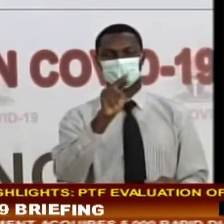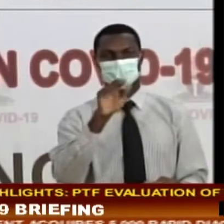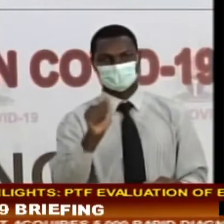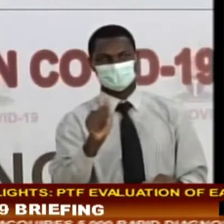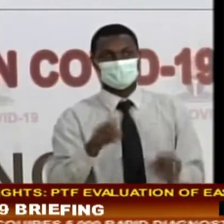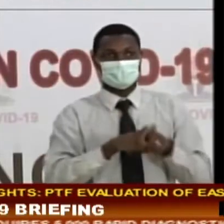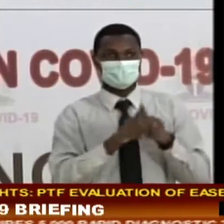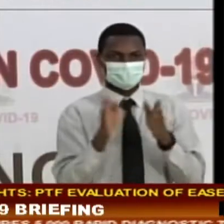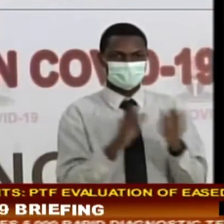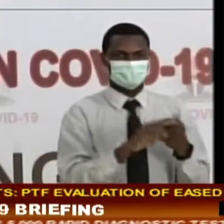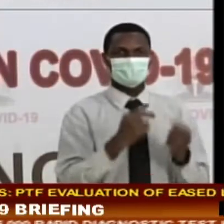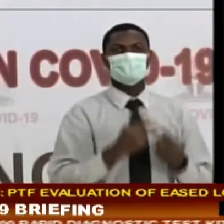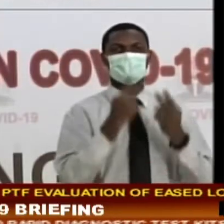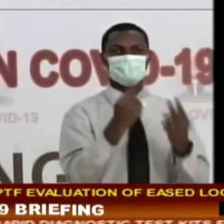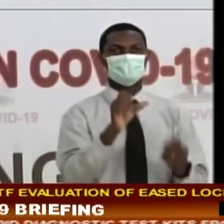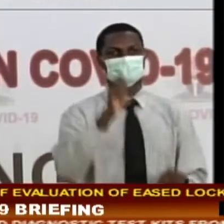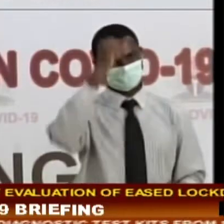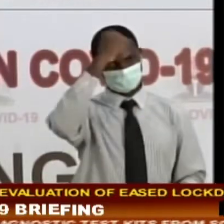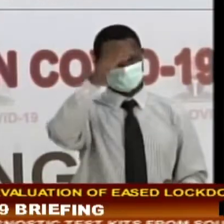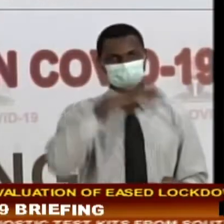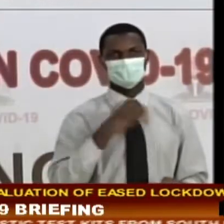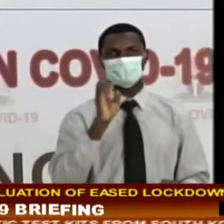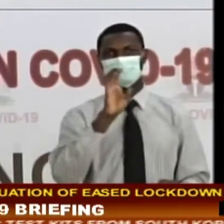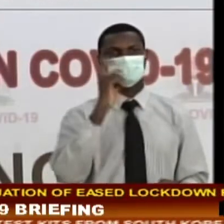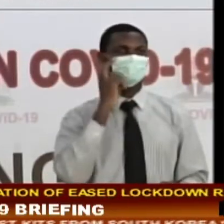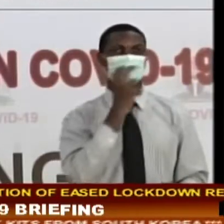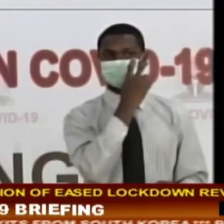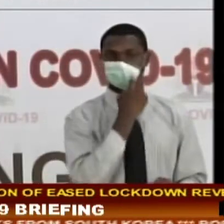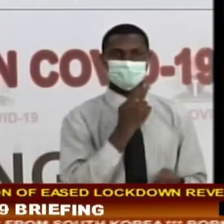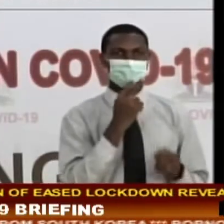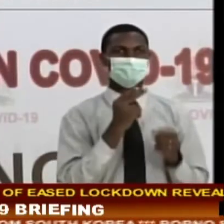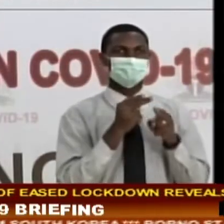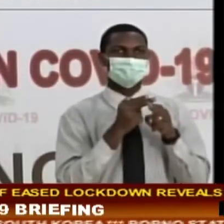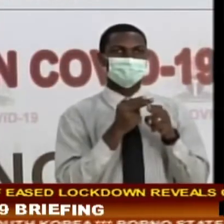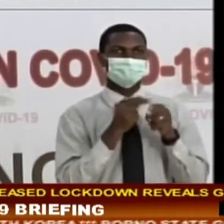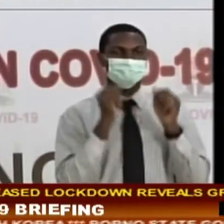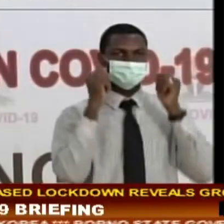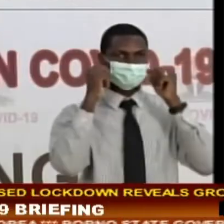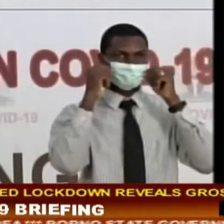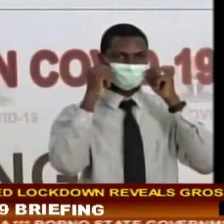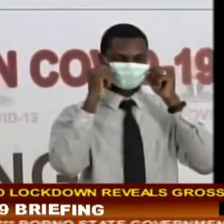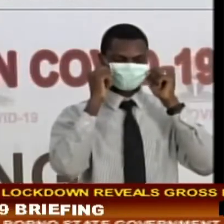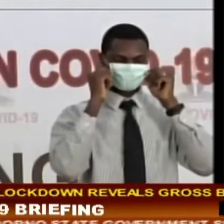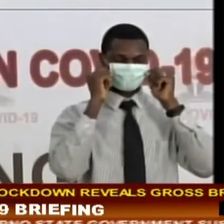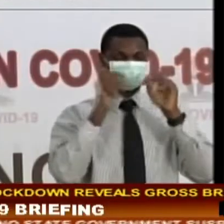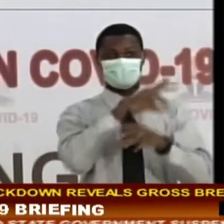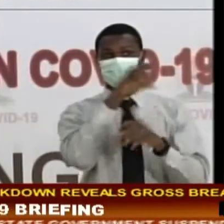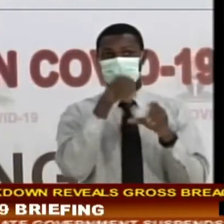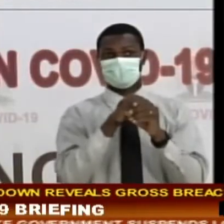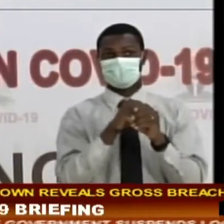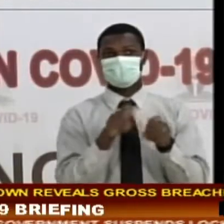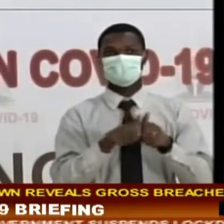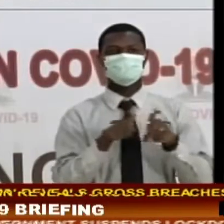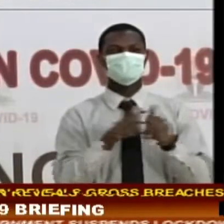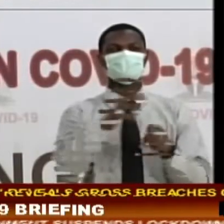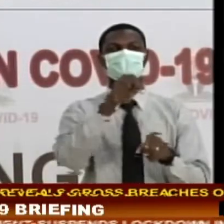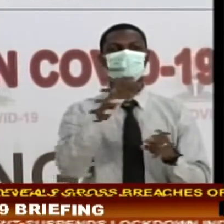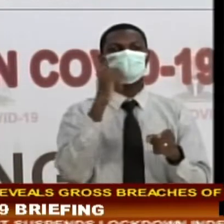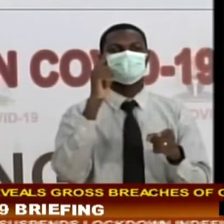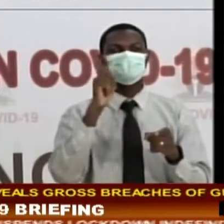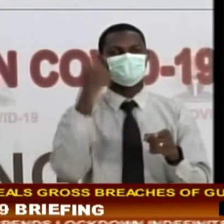very soon part of the needs already identified is the Urgent necessity of